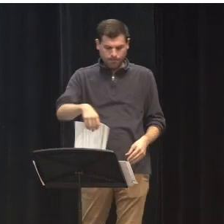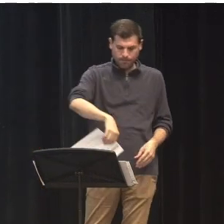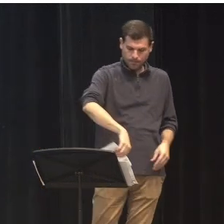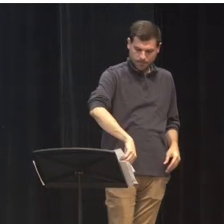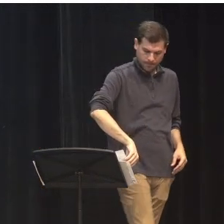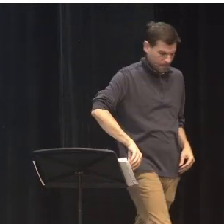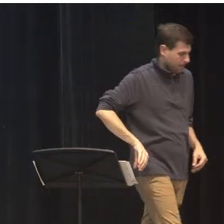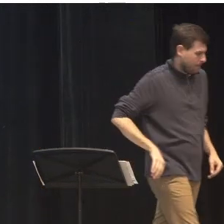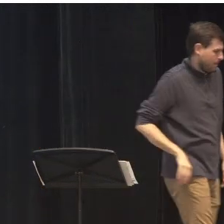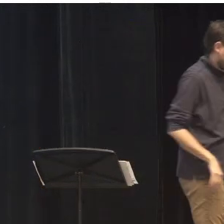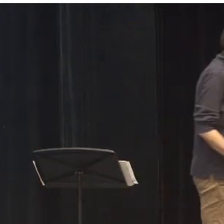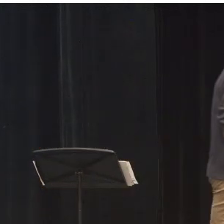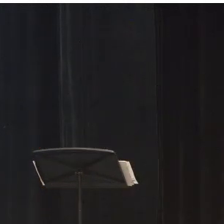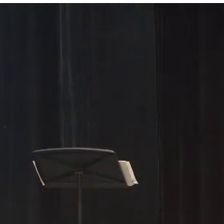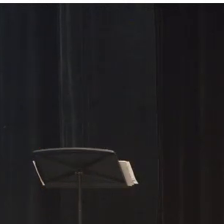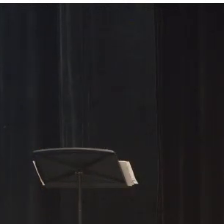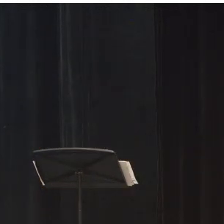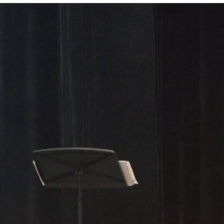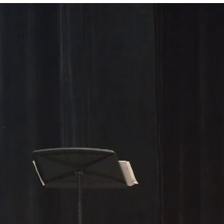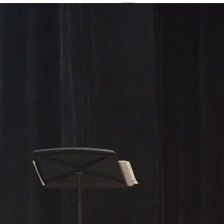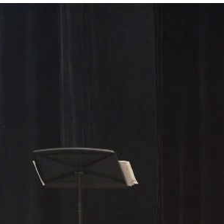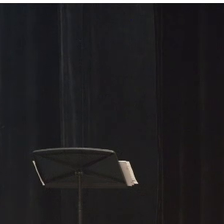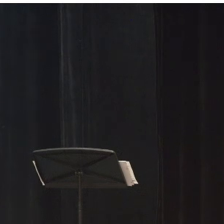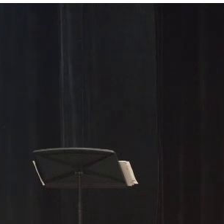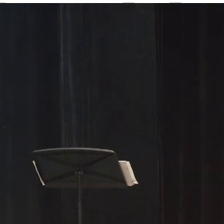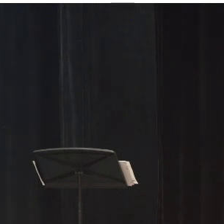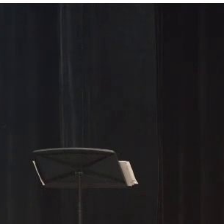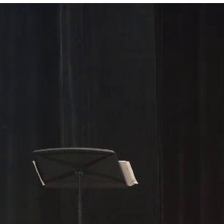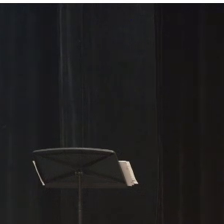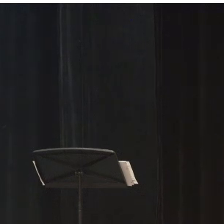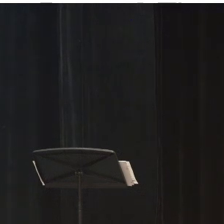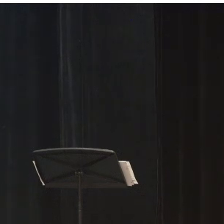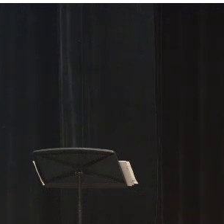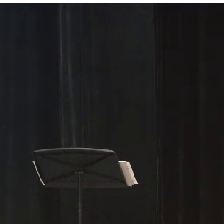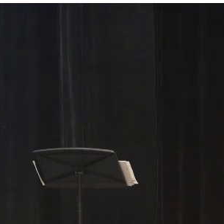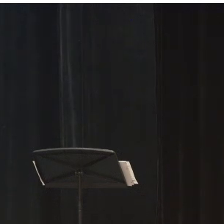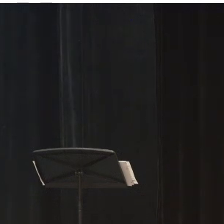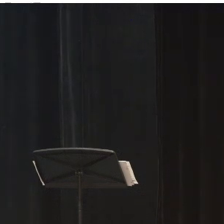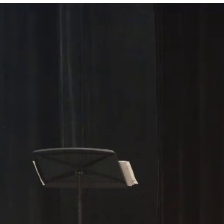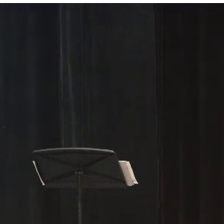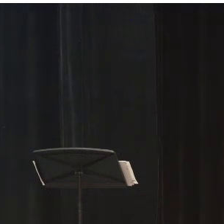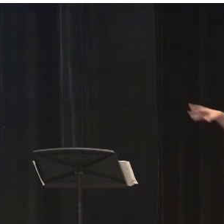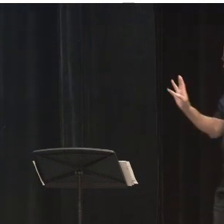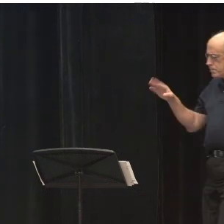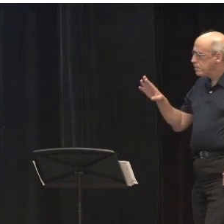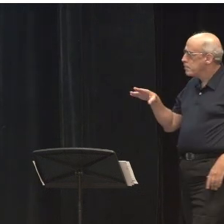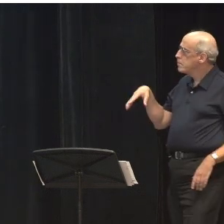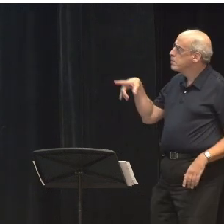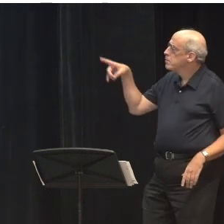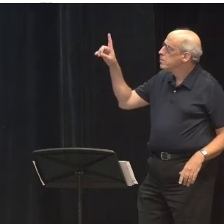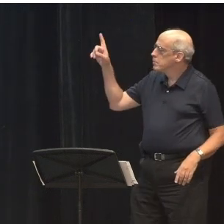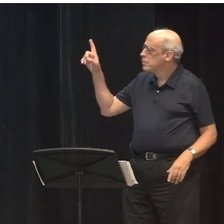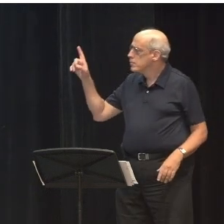given the objective of the SEQR process is not just to disclose impacts, but also identify mitigation.